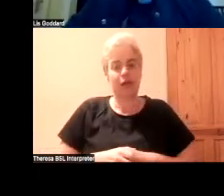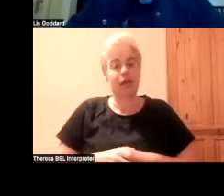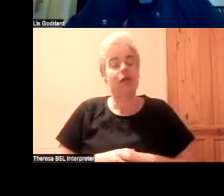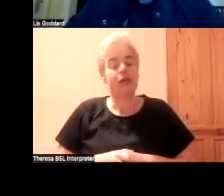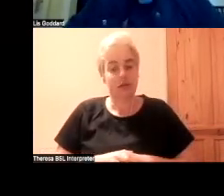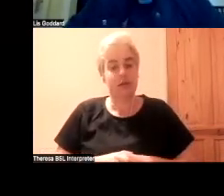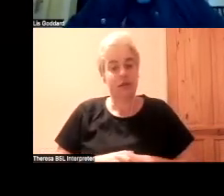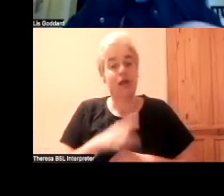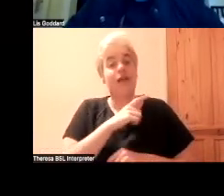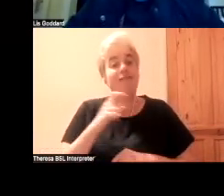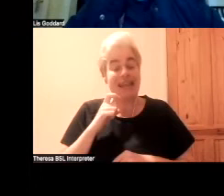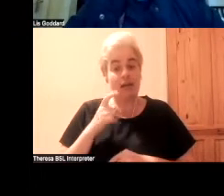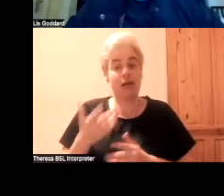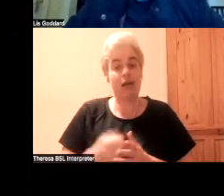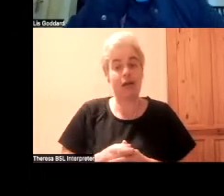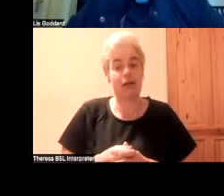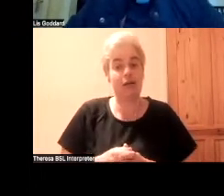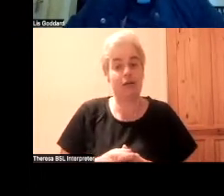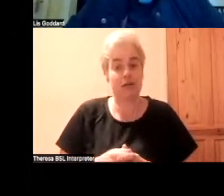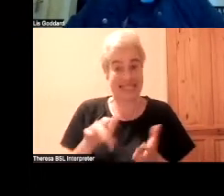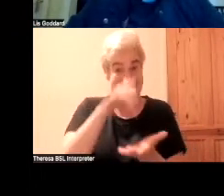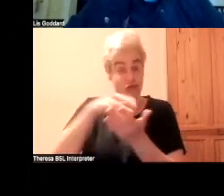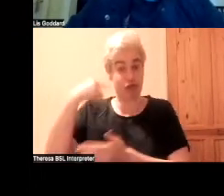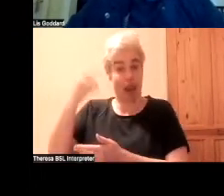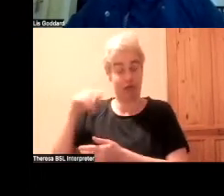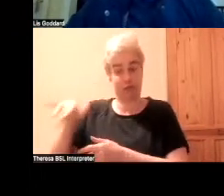a vicar in central London.